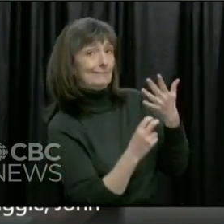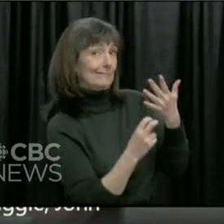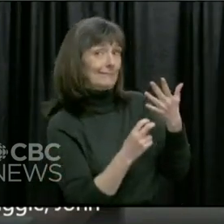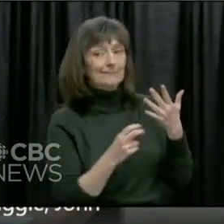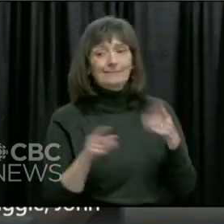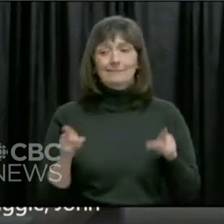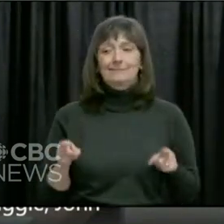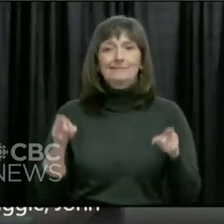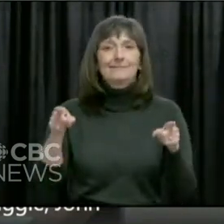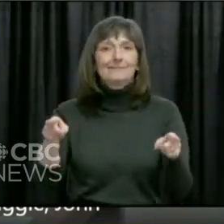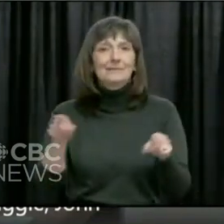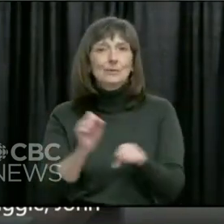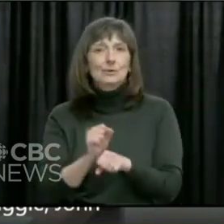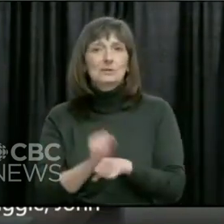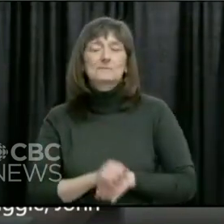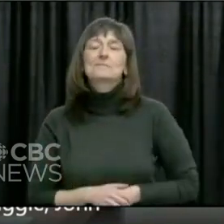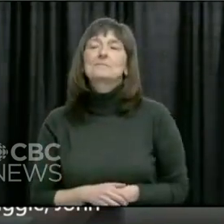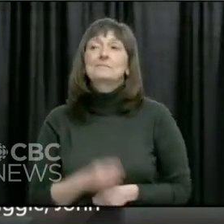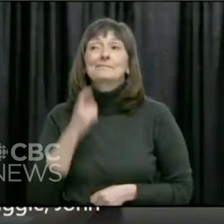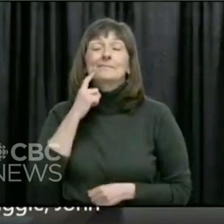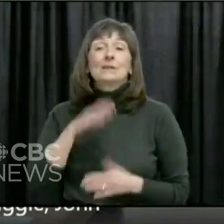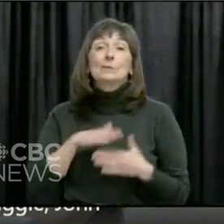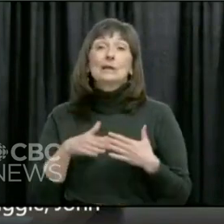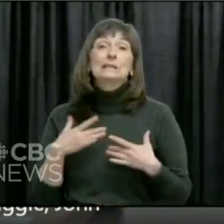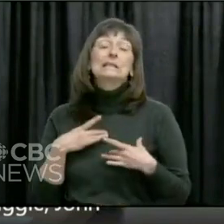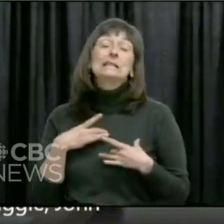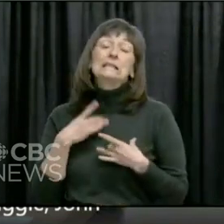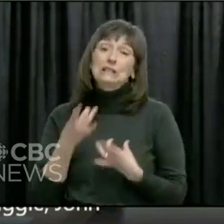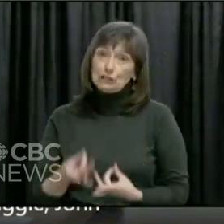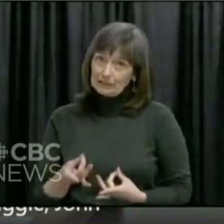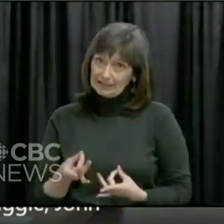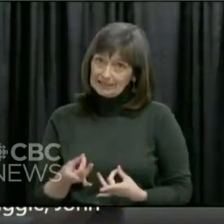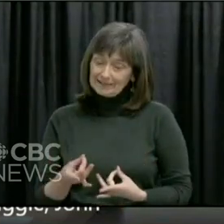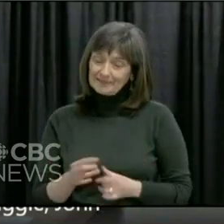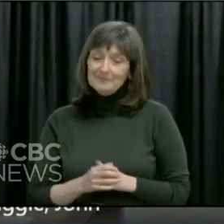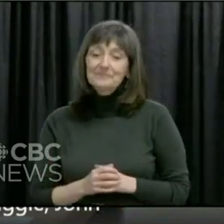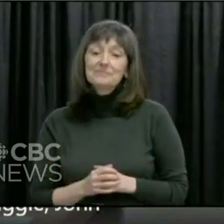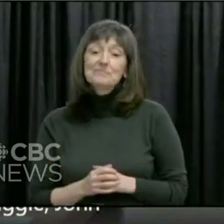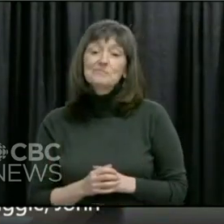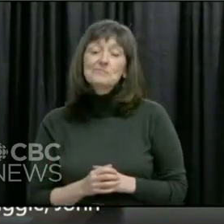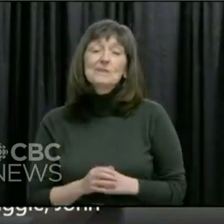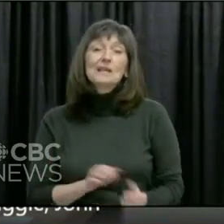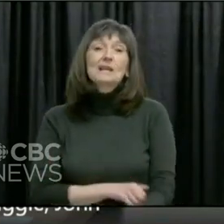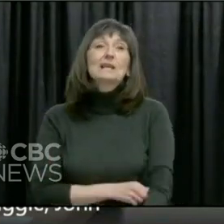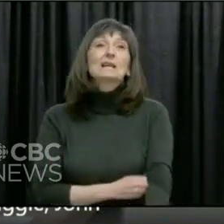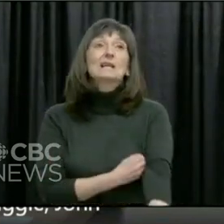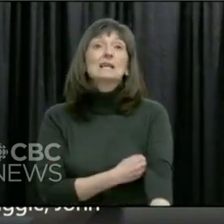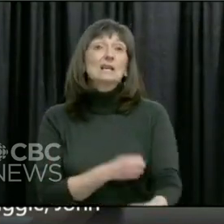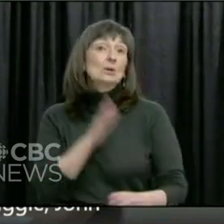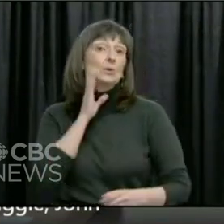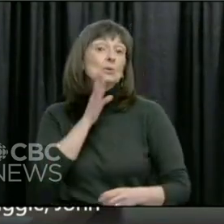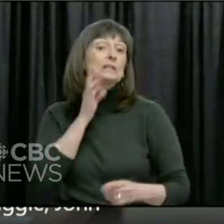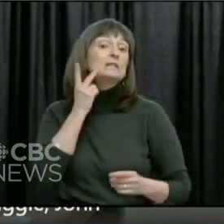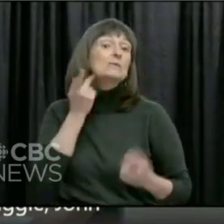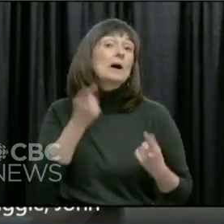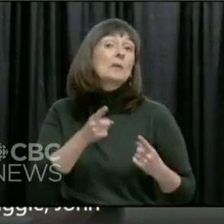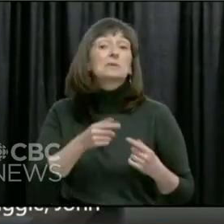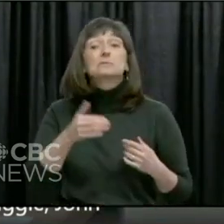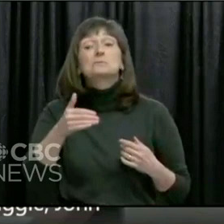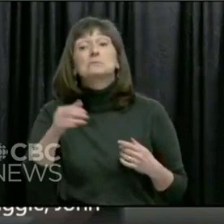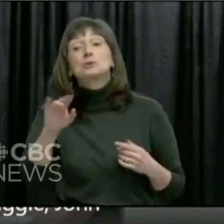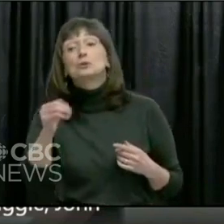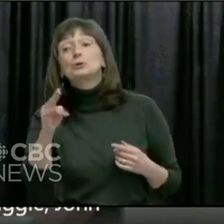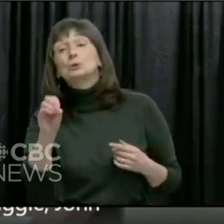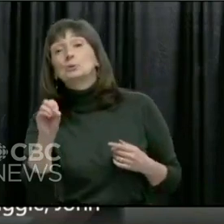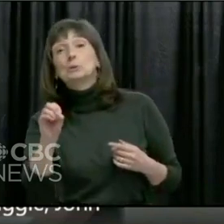it's been an interesting weekend. The report card on this weekend should come out at the beginning of June. If we did as well as we did